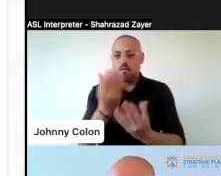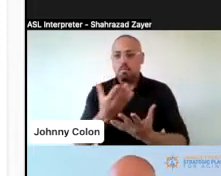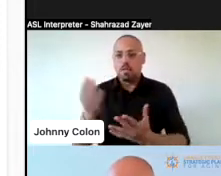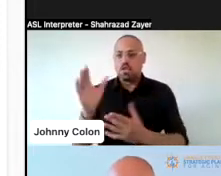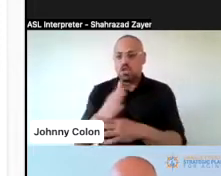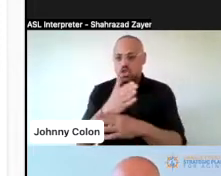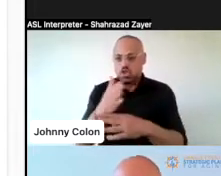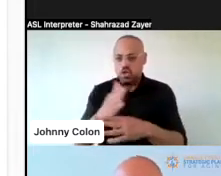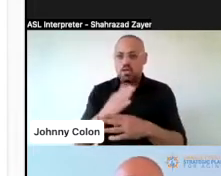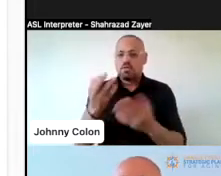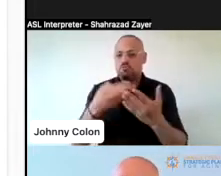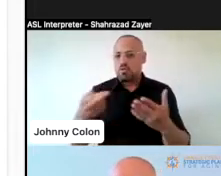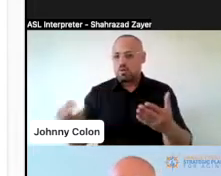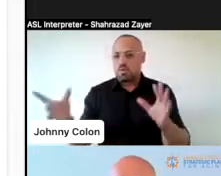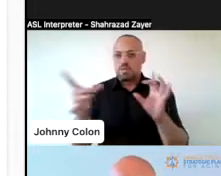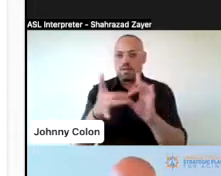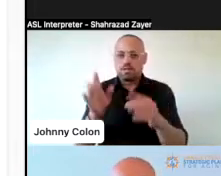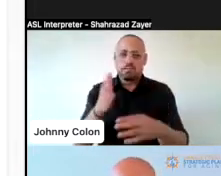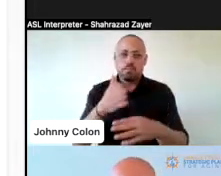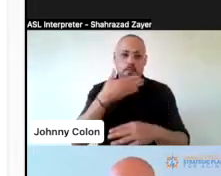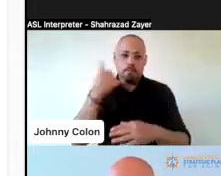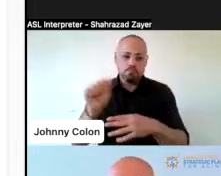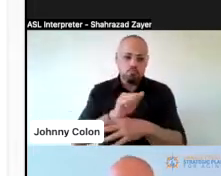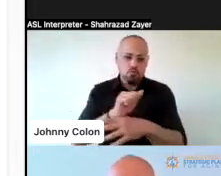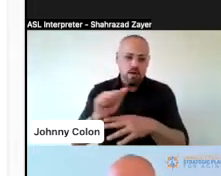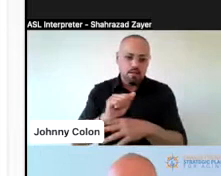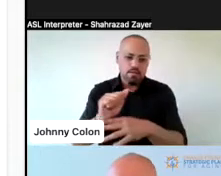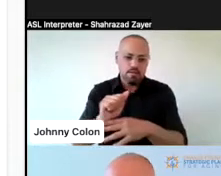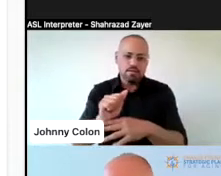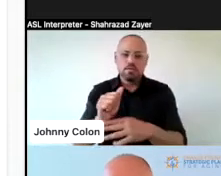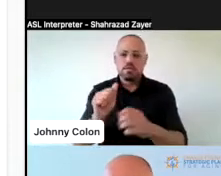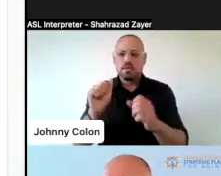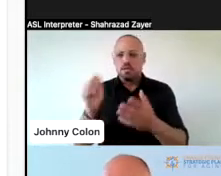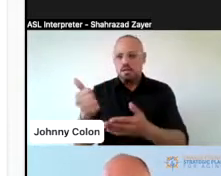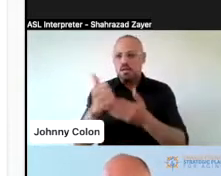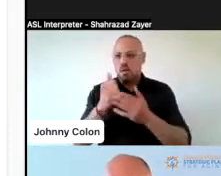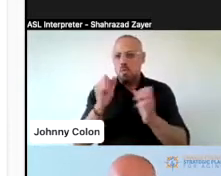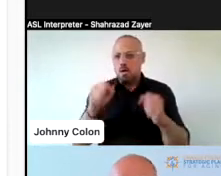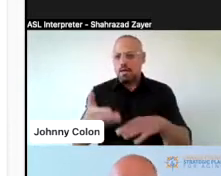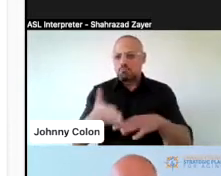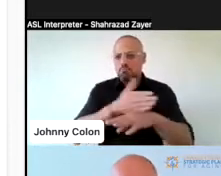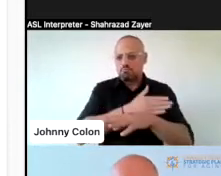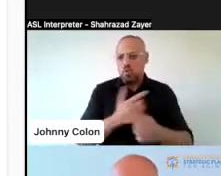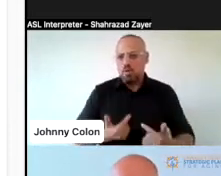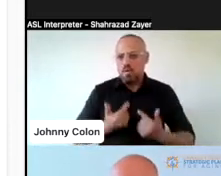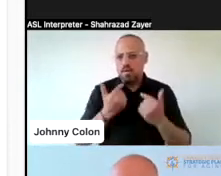connections, resources, best practices, we can help to improve the lives of